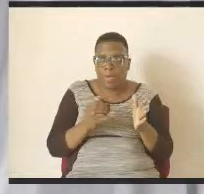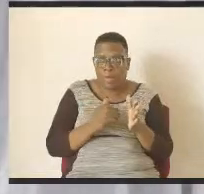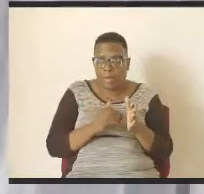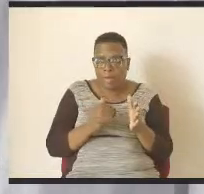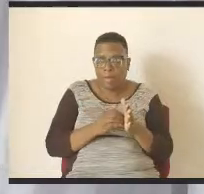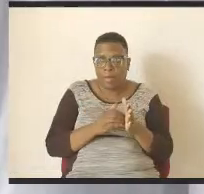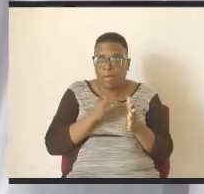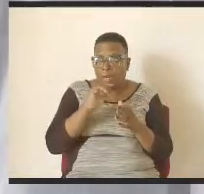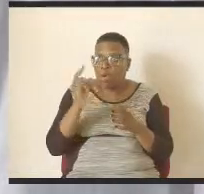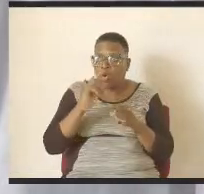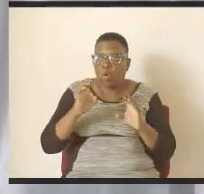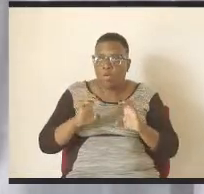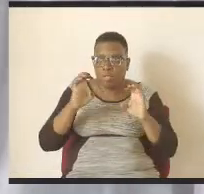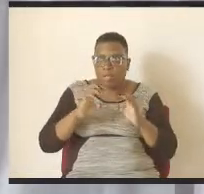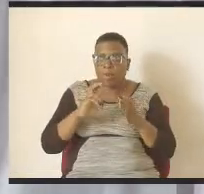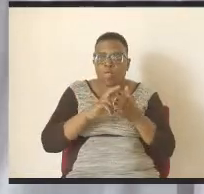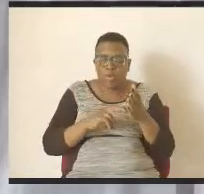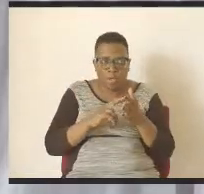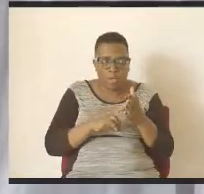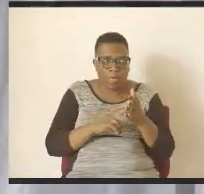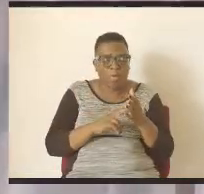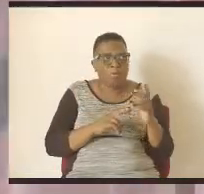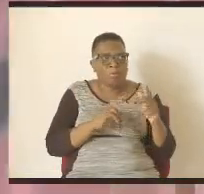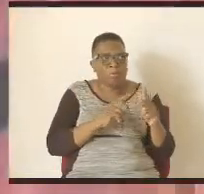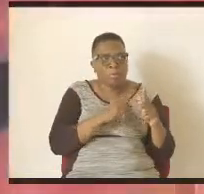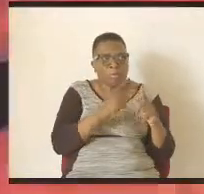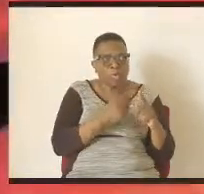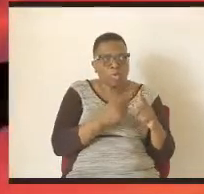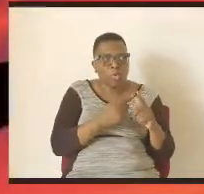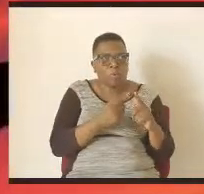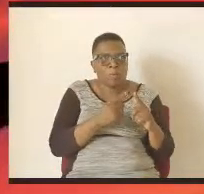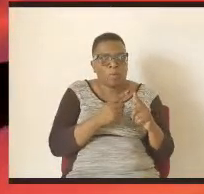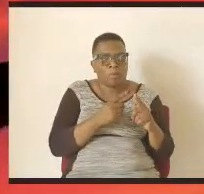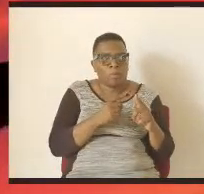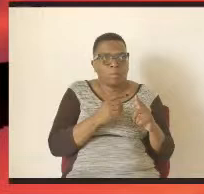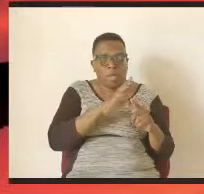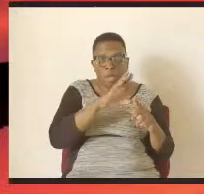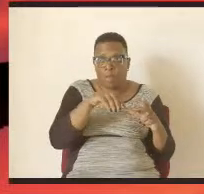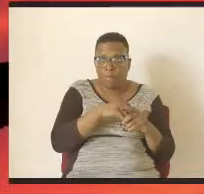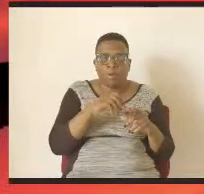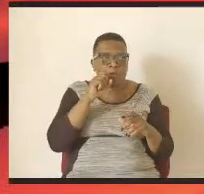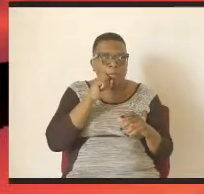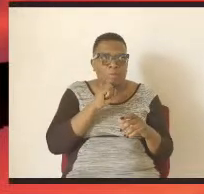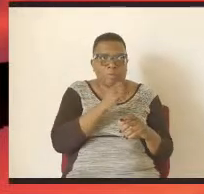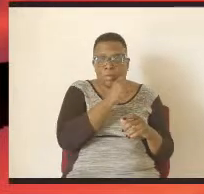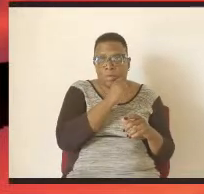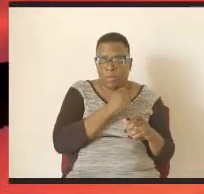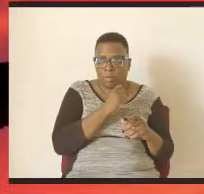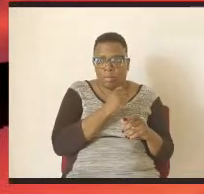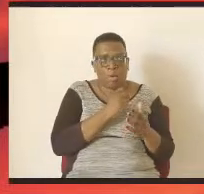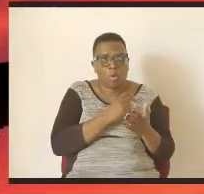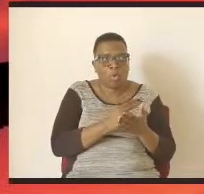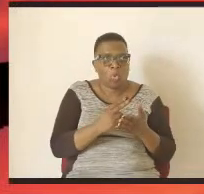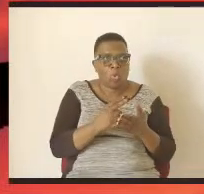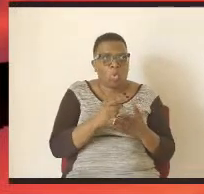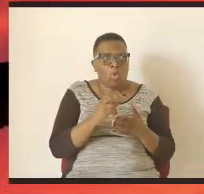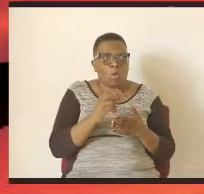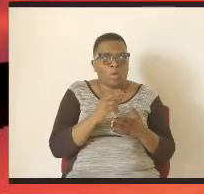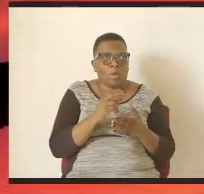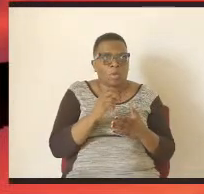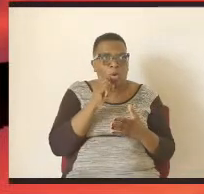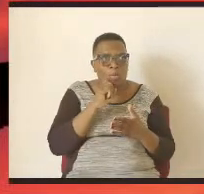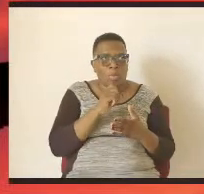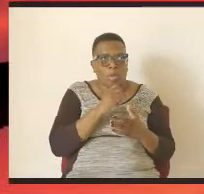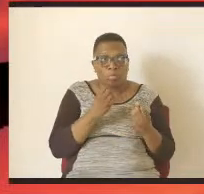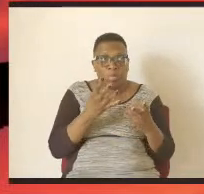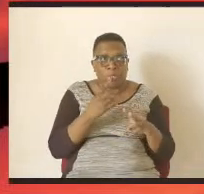of this season. Number two, we need to facilitate and partake of the Lord's Supper, of the Holy Communion, as often as